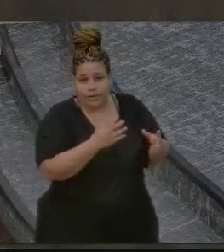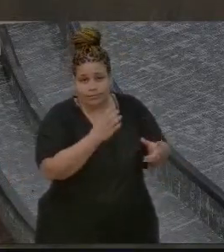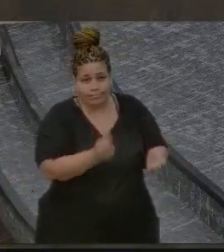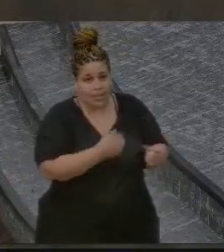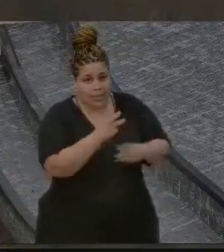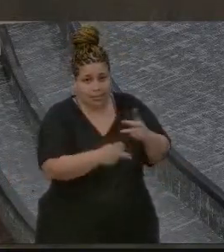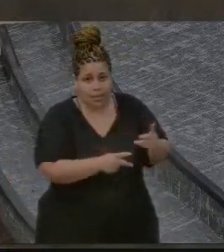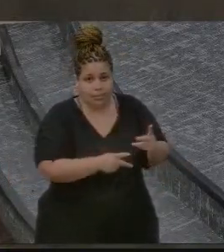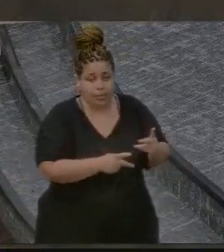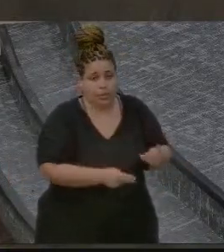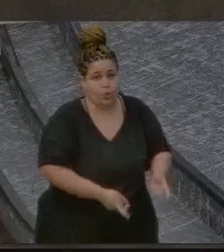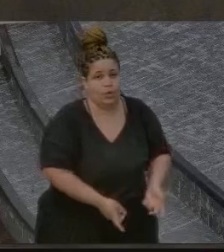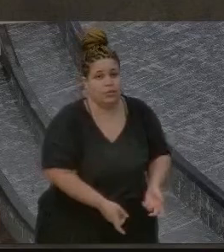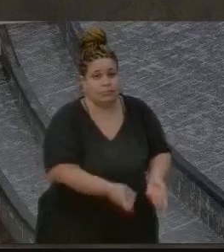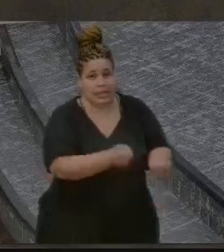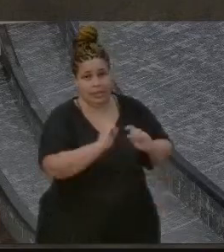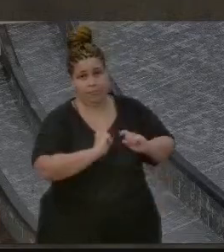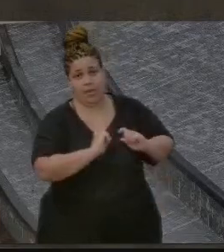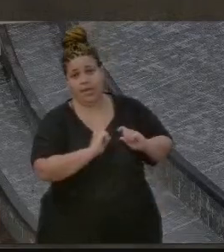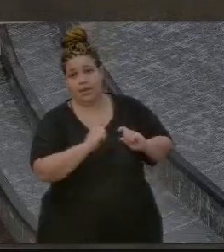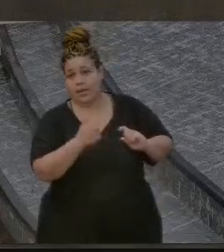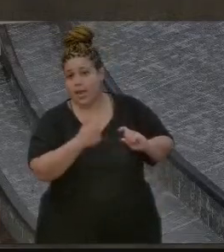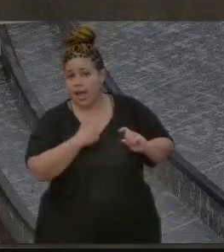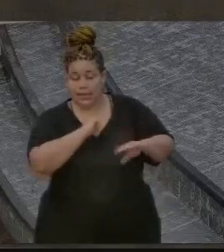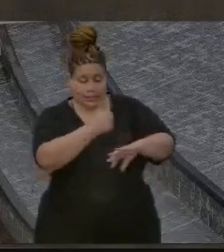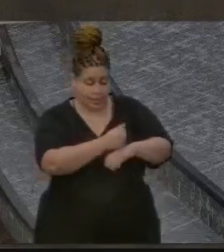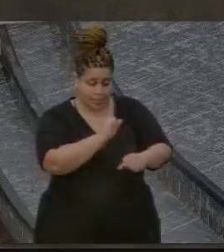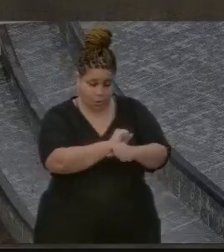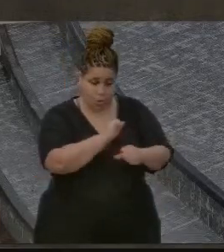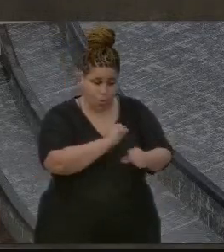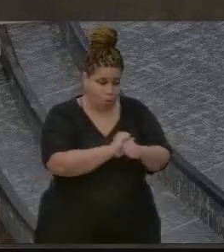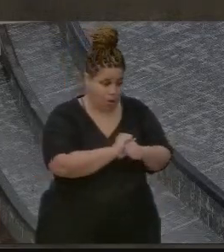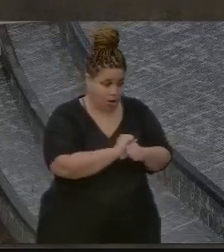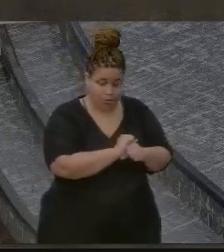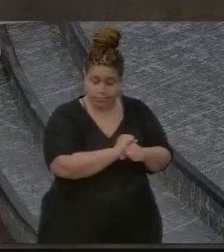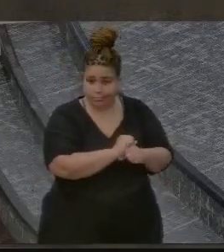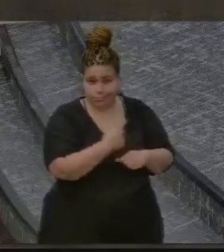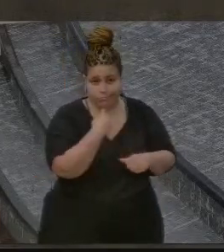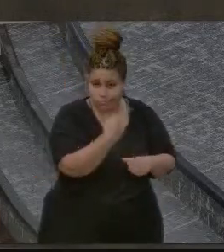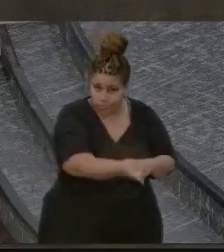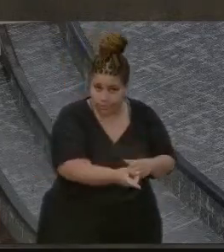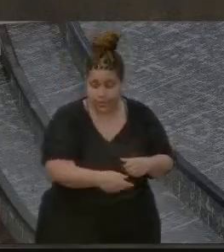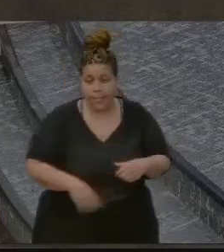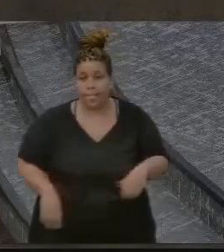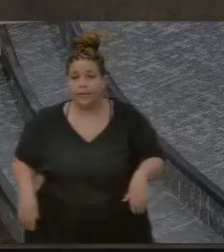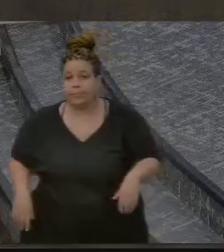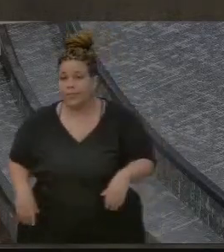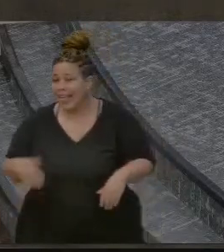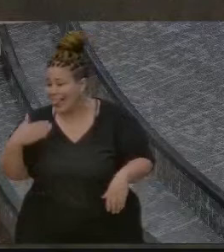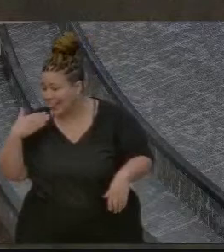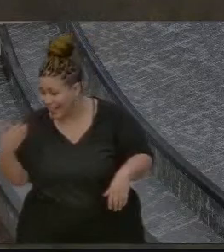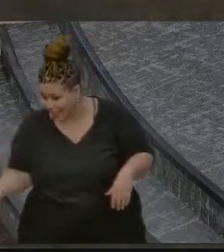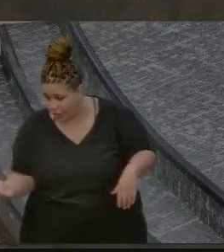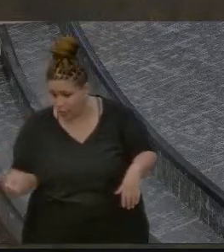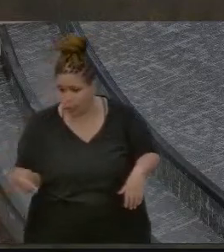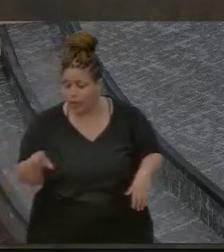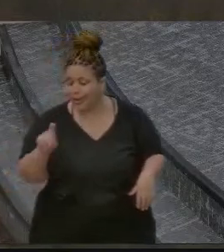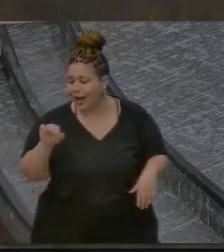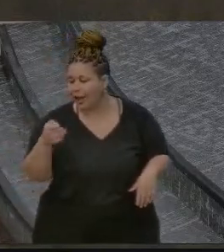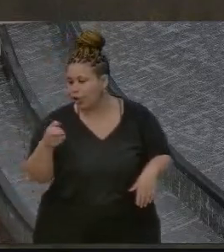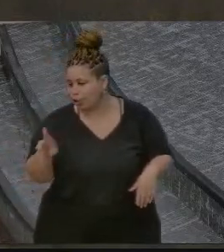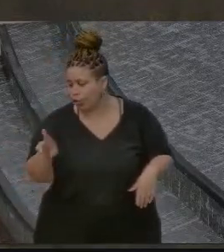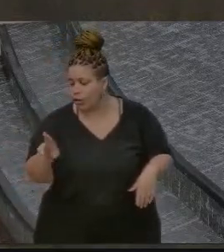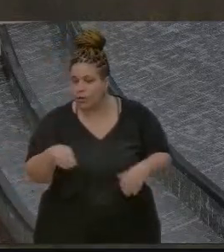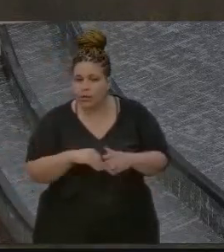work. And So I'll speak really briefly. Thank you, Mr. Dyer. Yes, ma'am. We had discussed the need